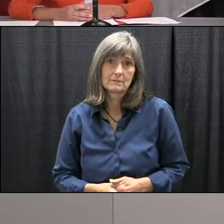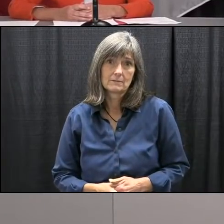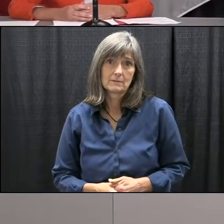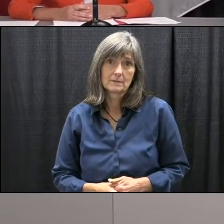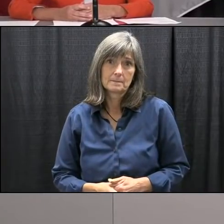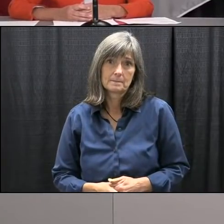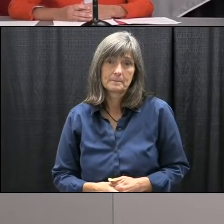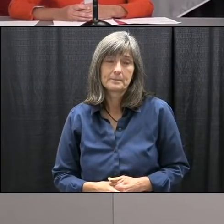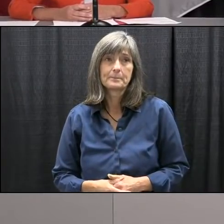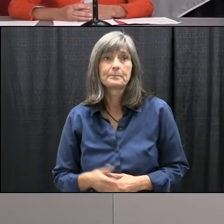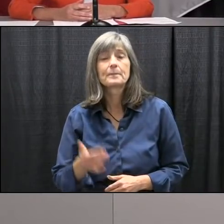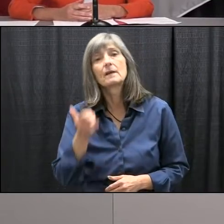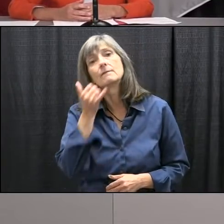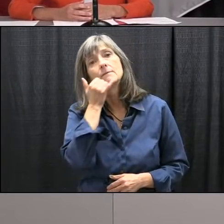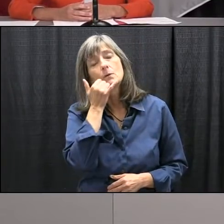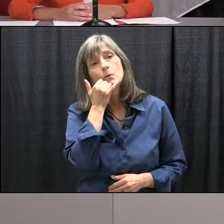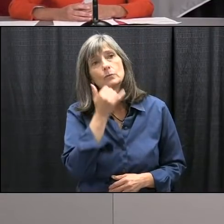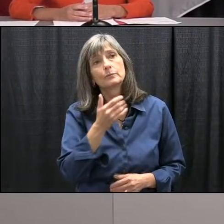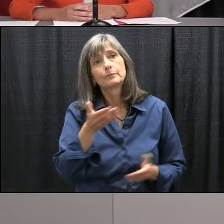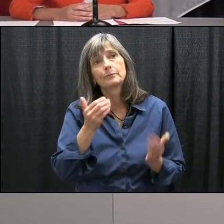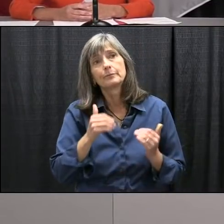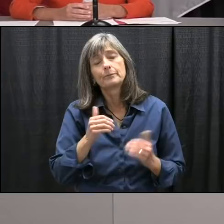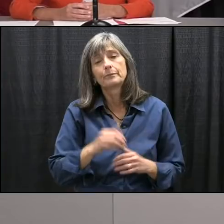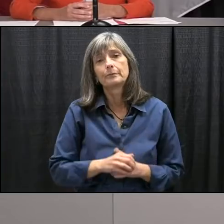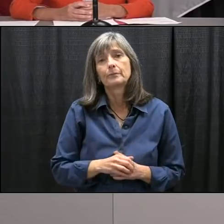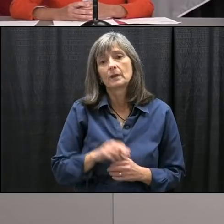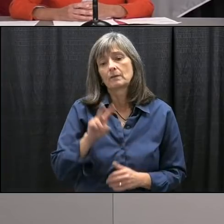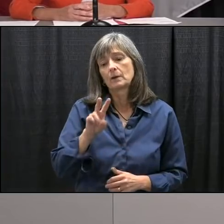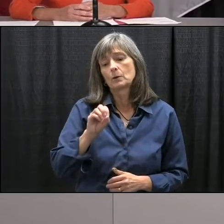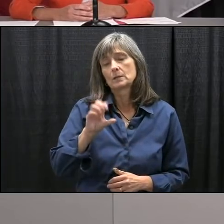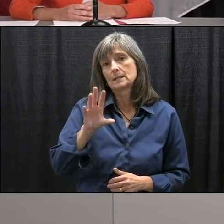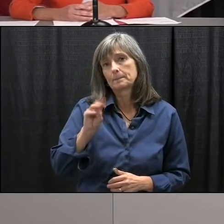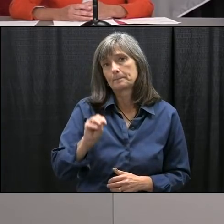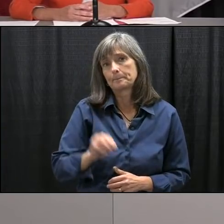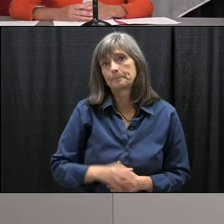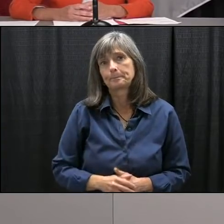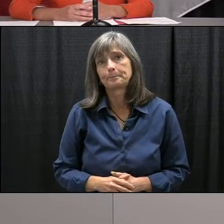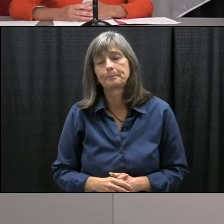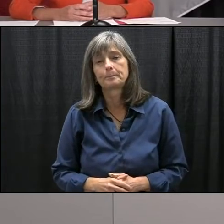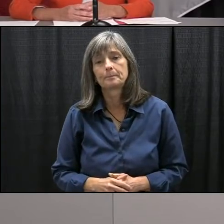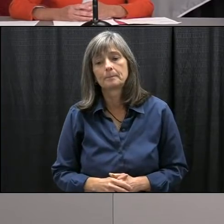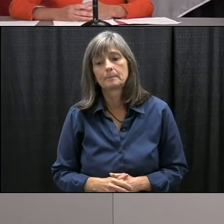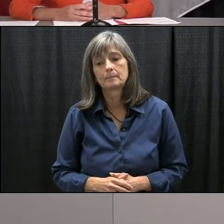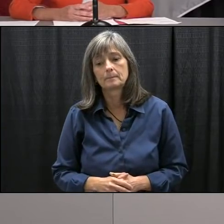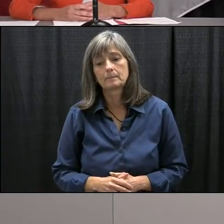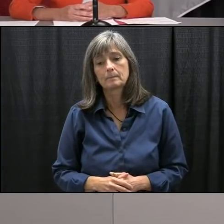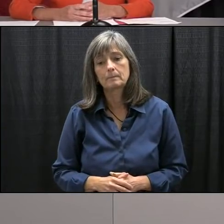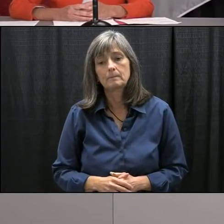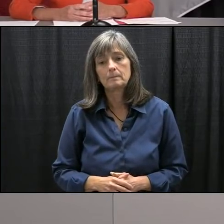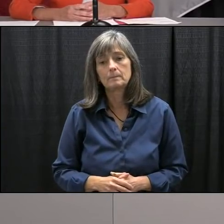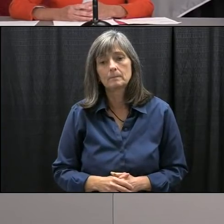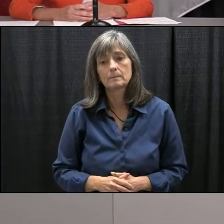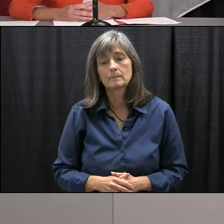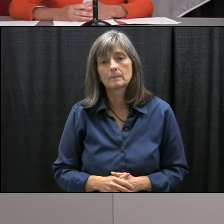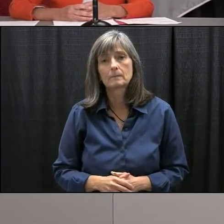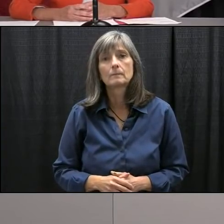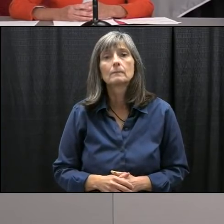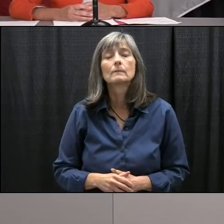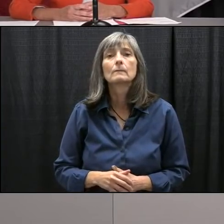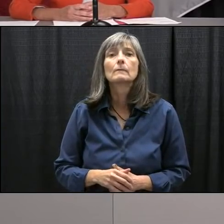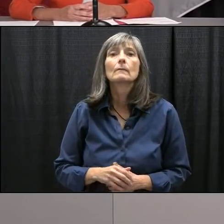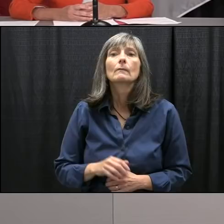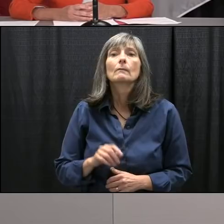We will now go to the phones. Our next questions are from Richard Duggan with VOCM. Please go ahead. Thank you. This question is